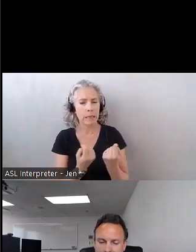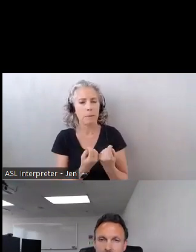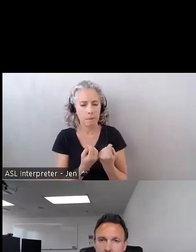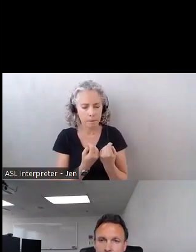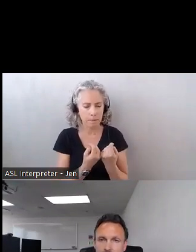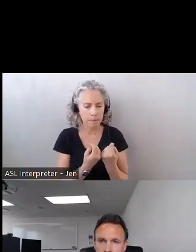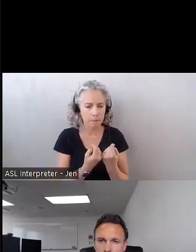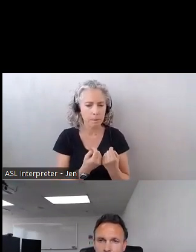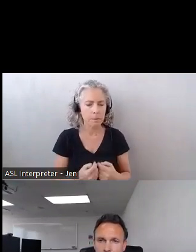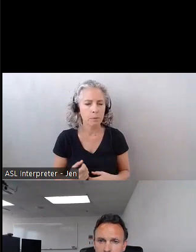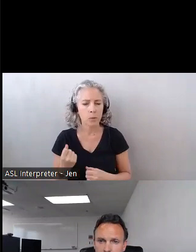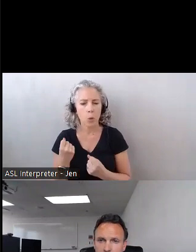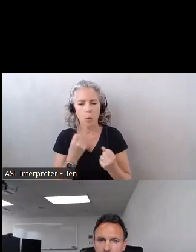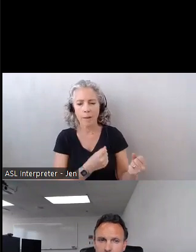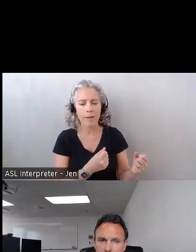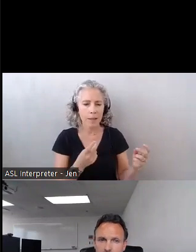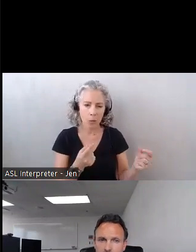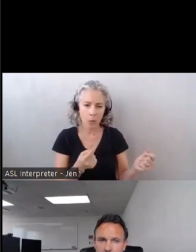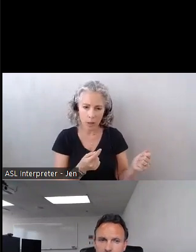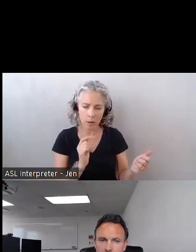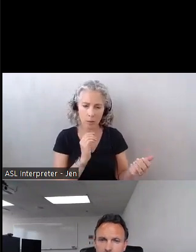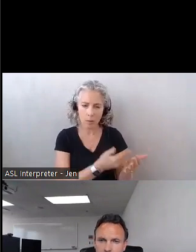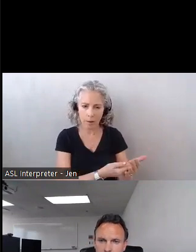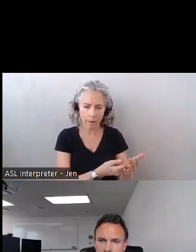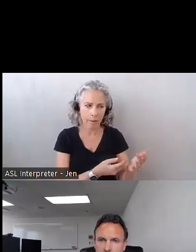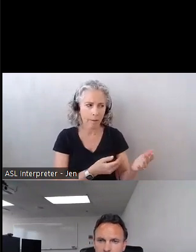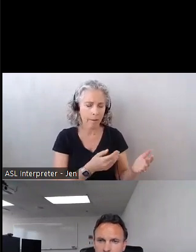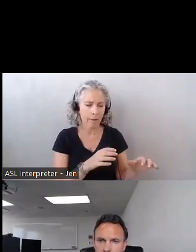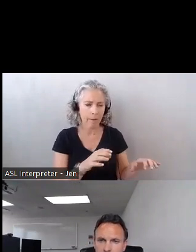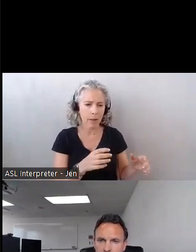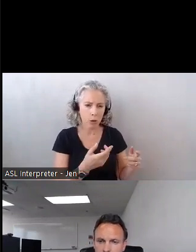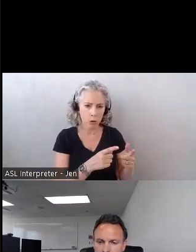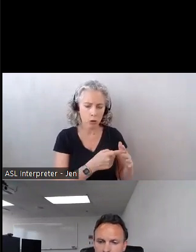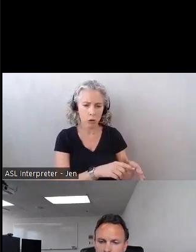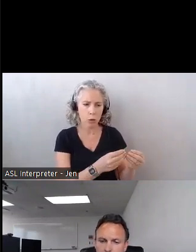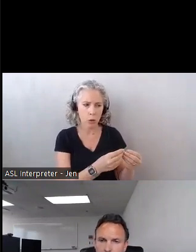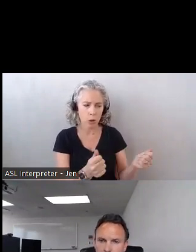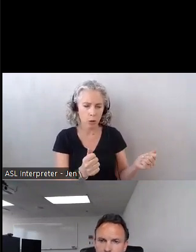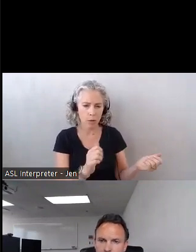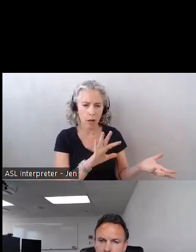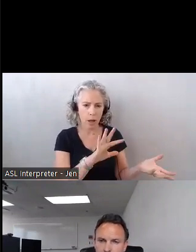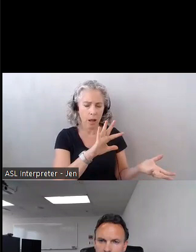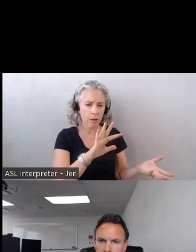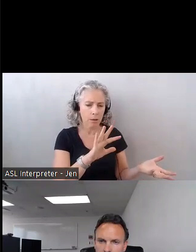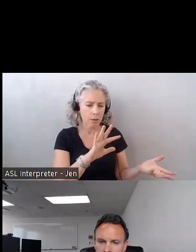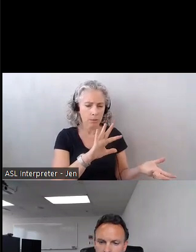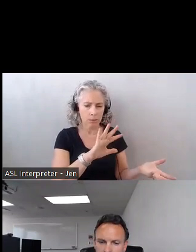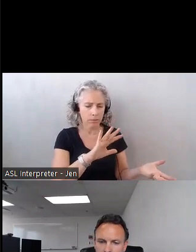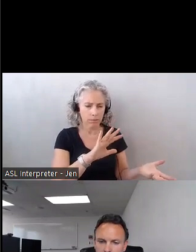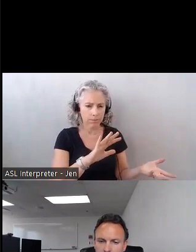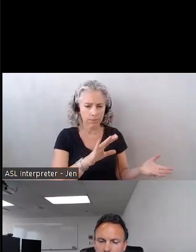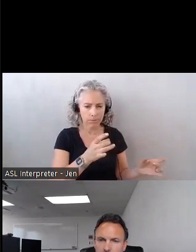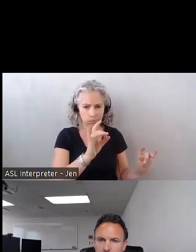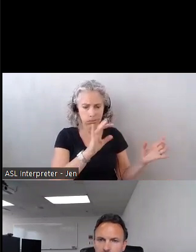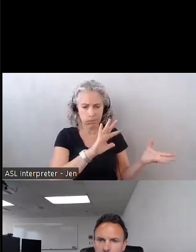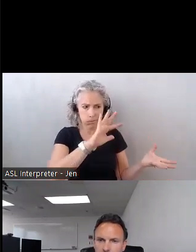to mobilize very quickly and to come in and to start resolving a crisis situation. So this is just the